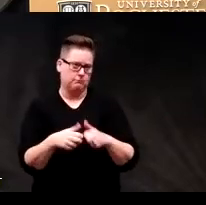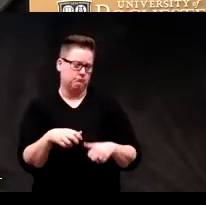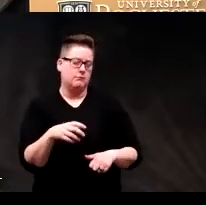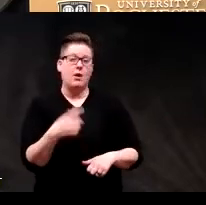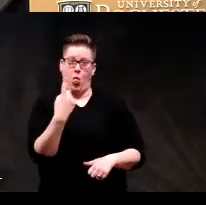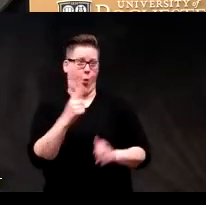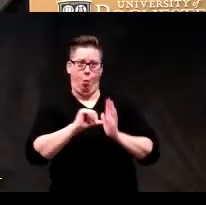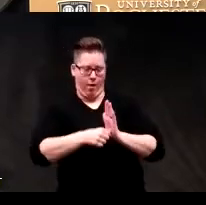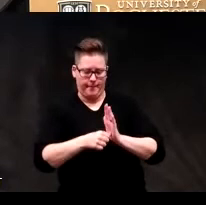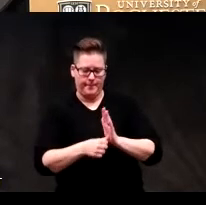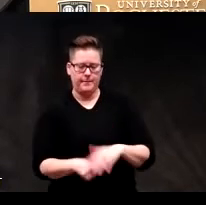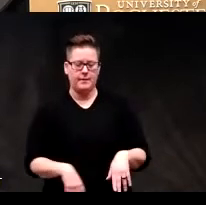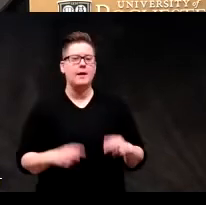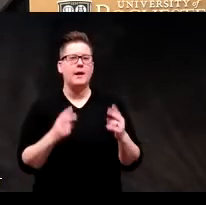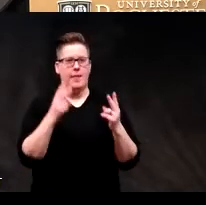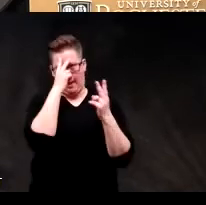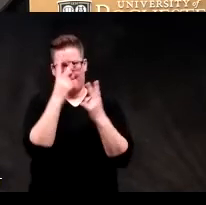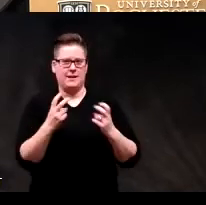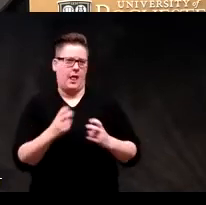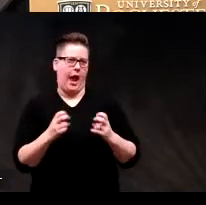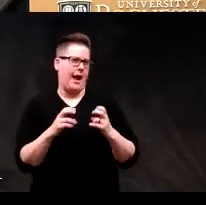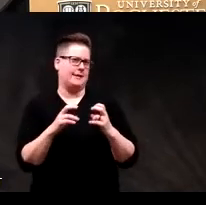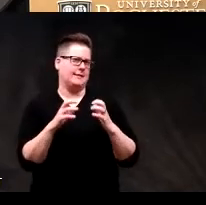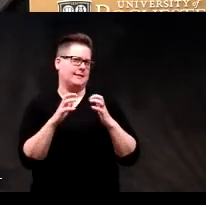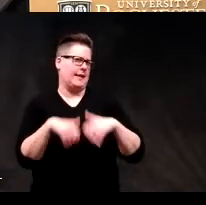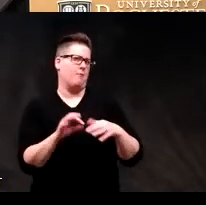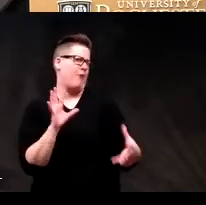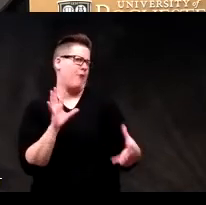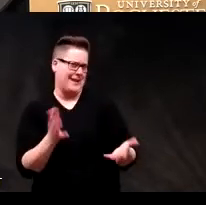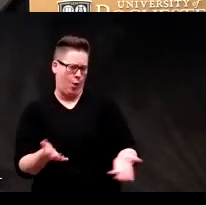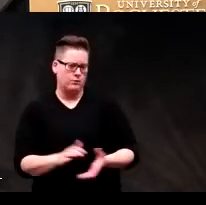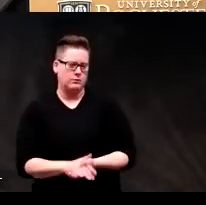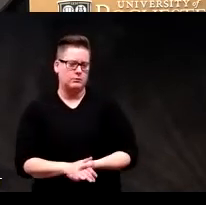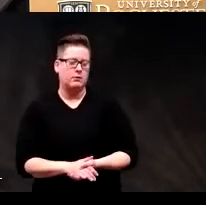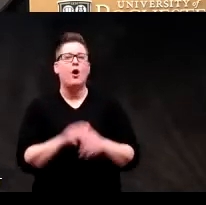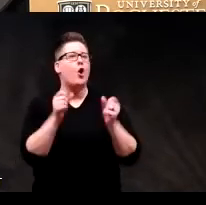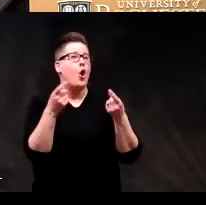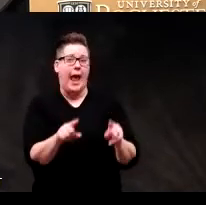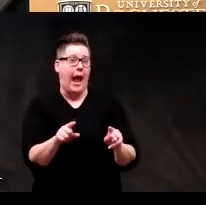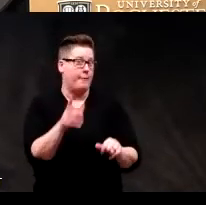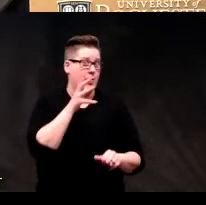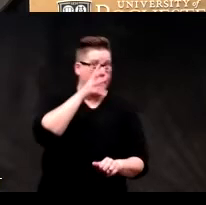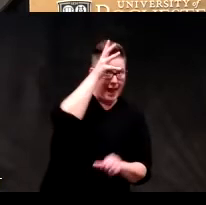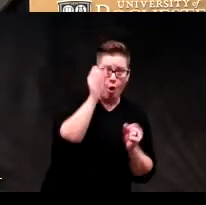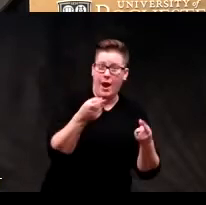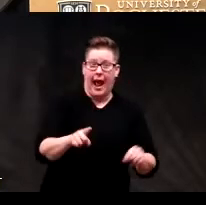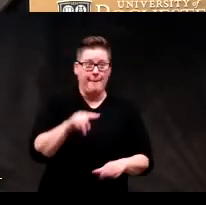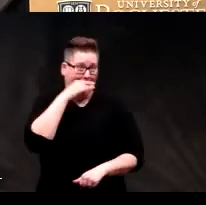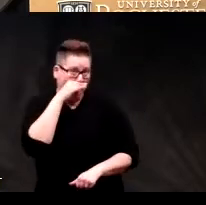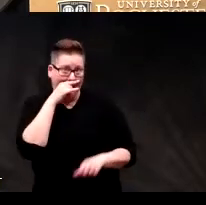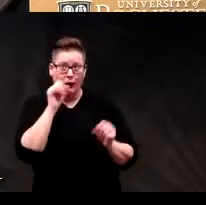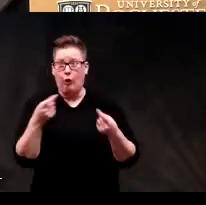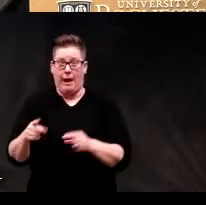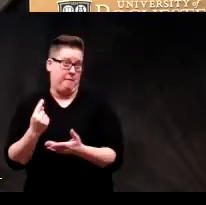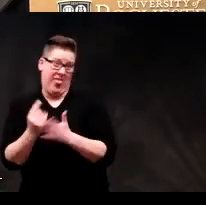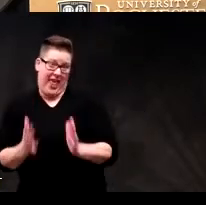want to really point out here is the mentalizing breakdown. So this is when, and it can happen in the parent, it can happen in the child, and it can happen